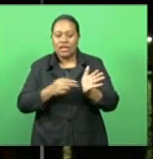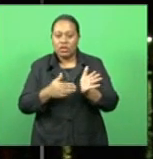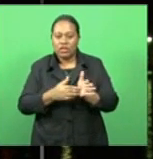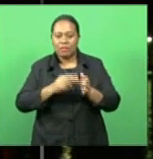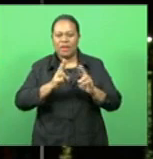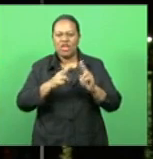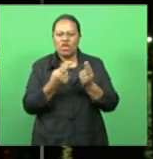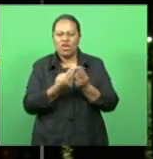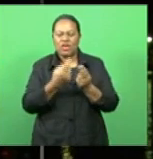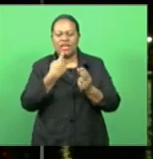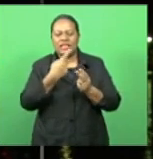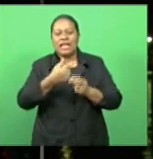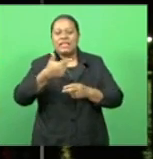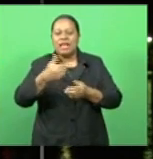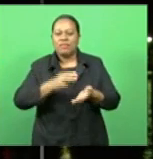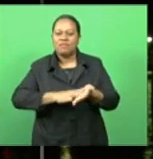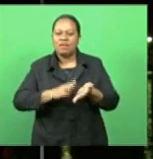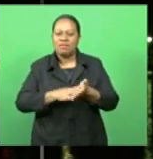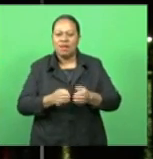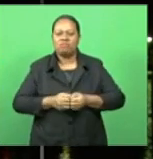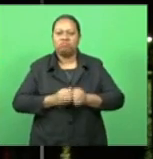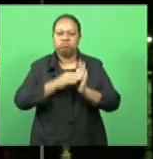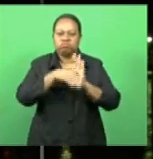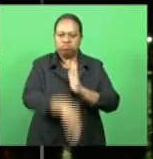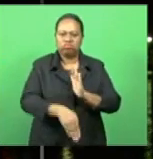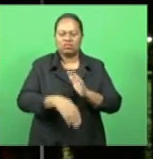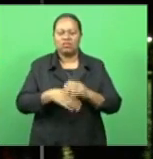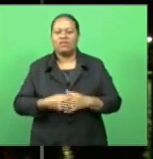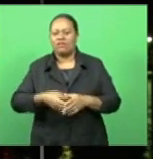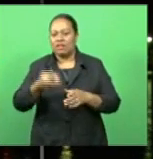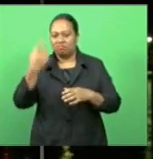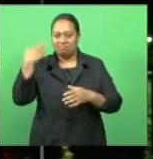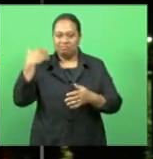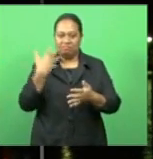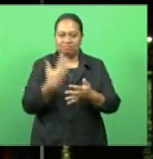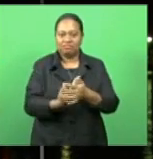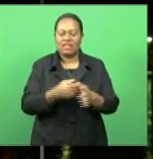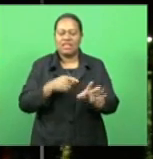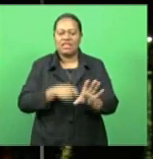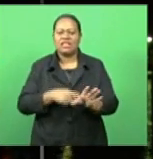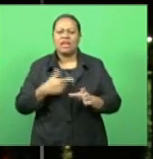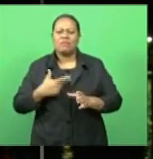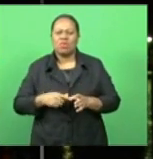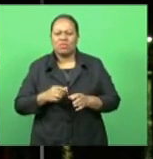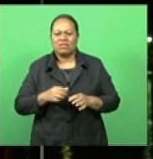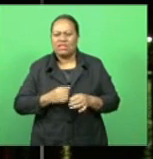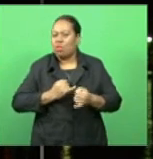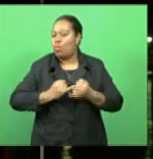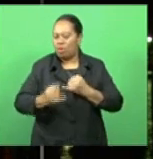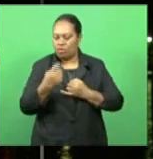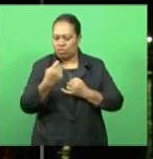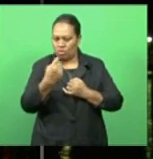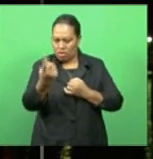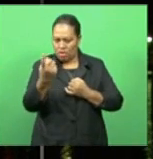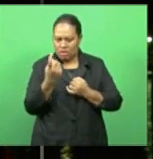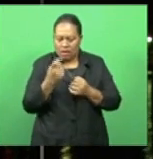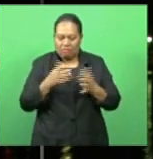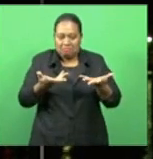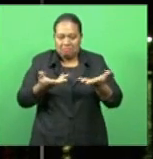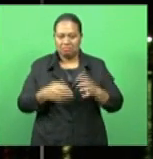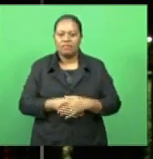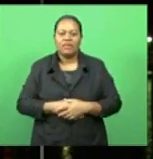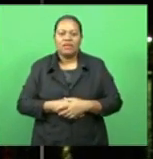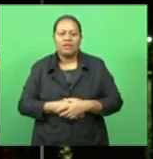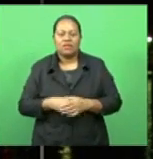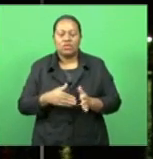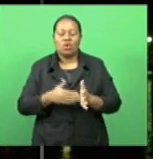has posted a $7 million loss for the last financial year, but the worst is yet to come. The union held its first ever